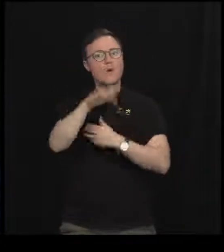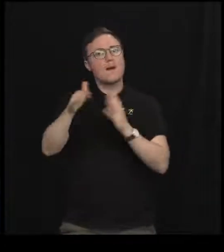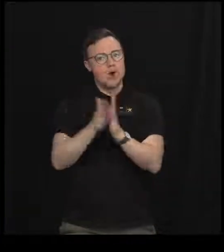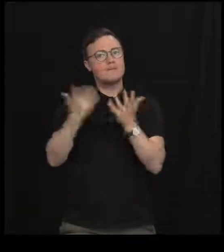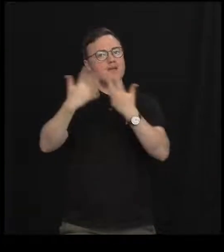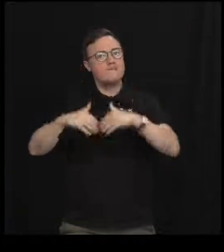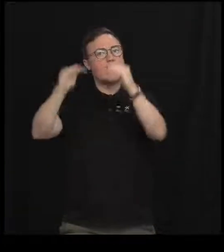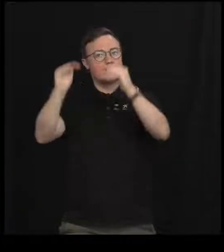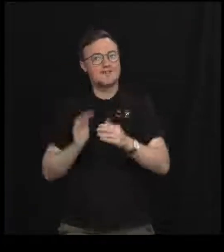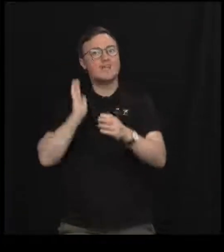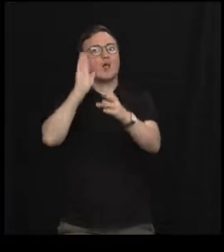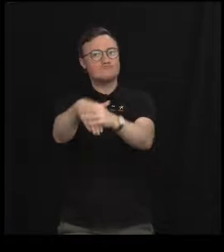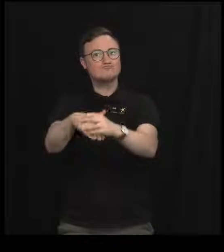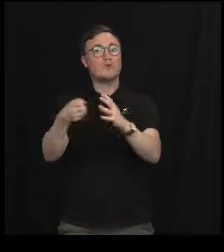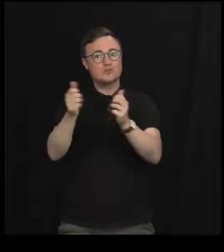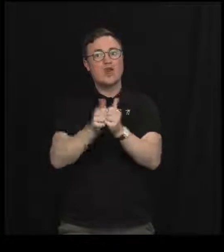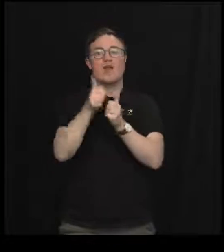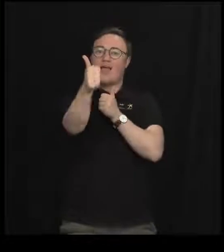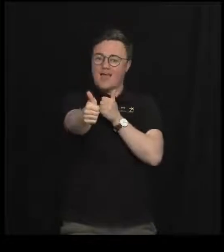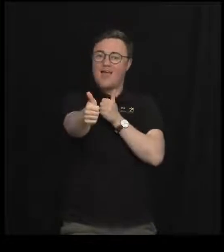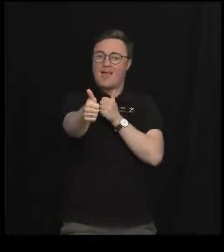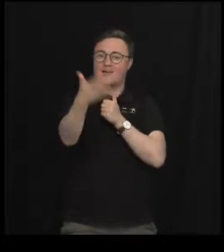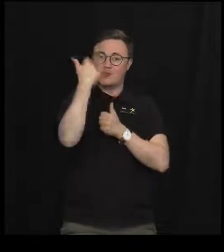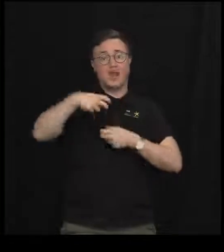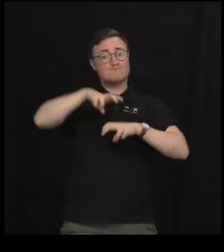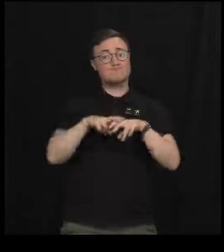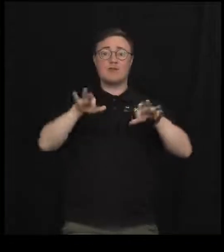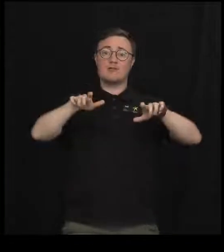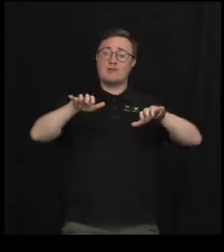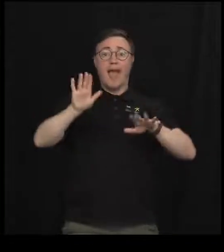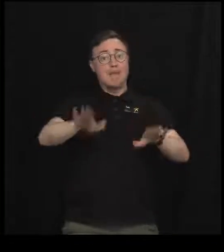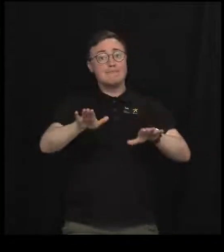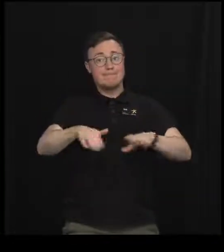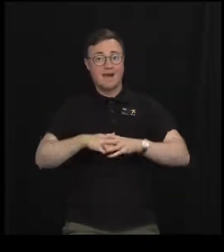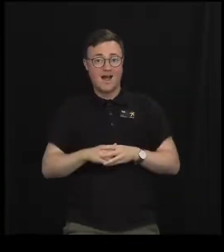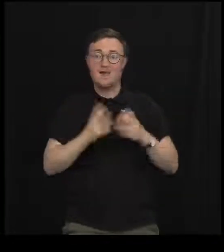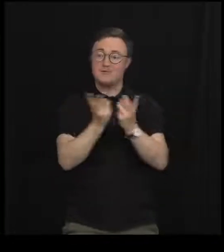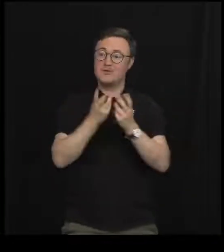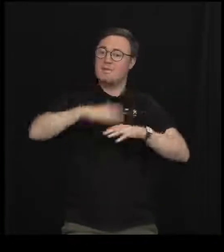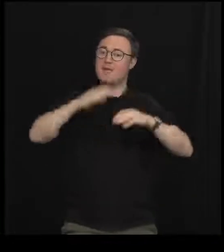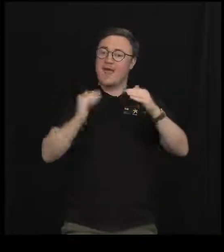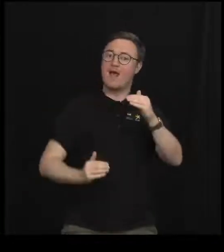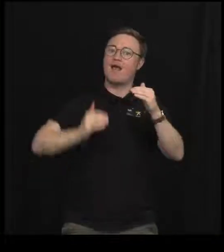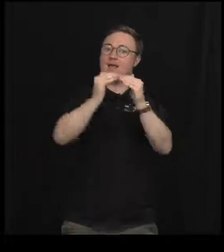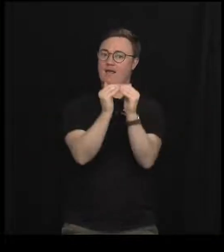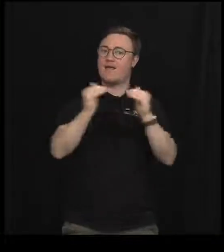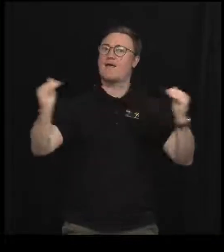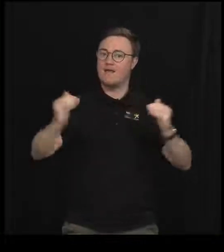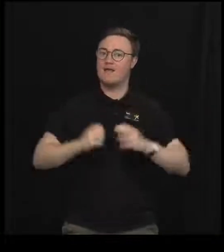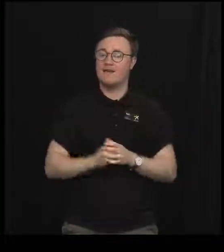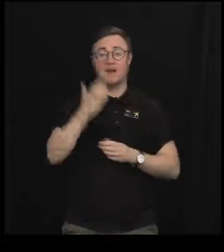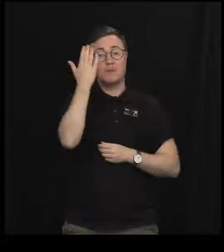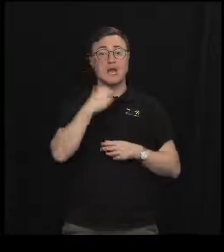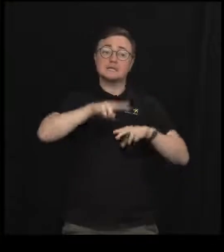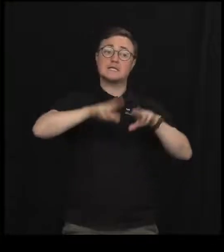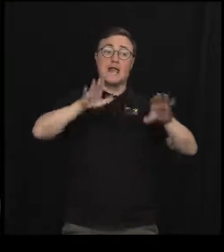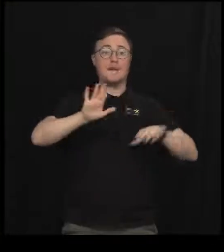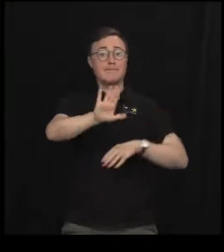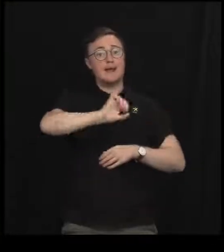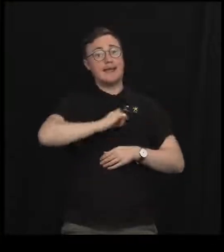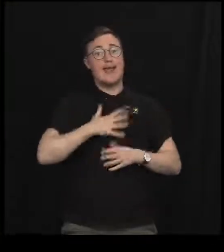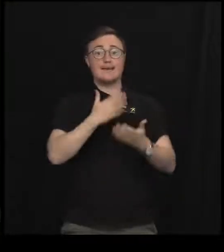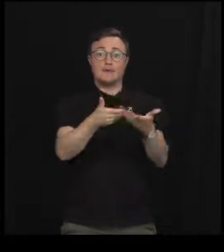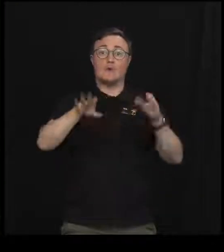during the pandemic, there were some more equal situations for a child that was mostly spent time in his or her room because she